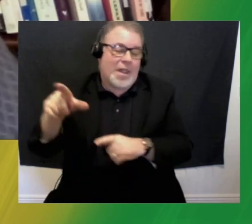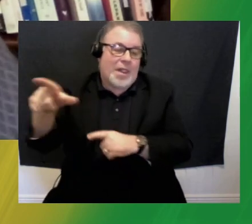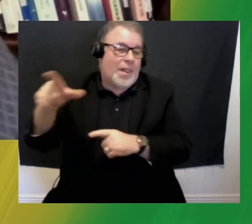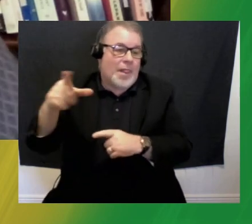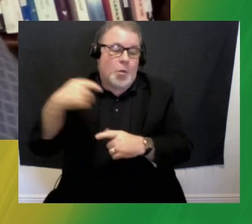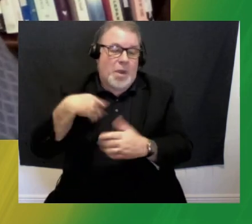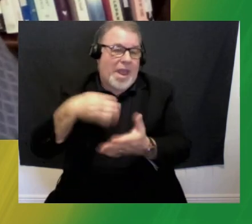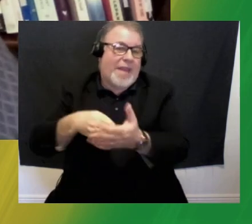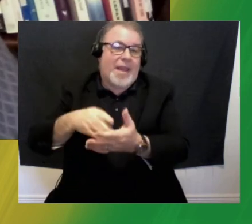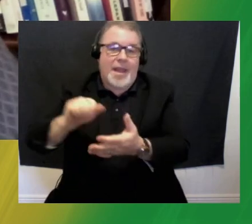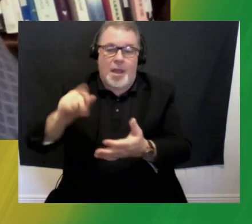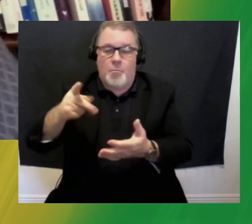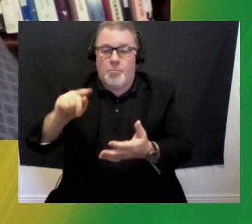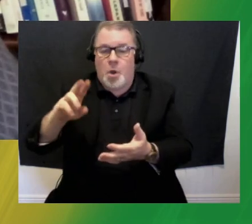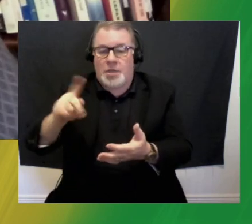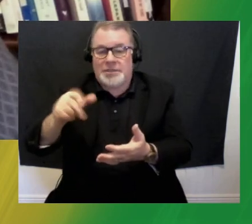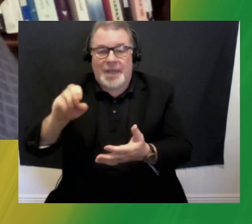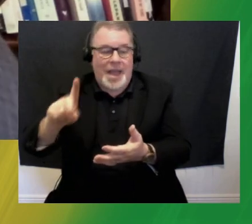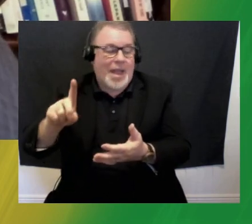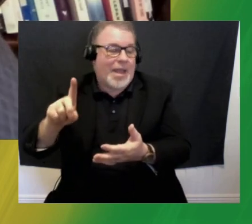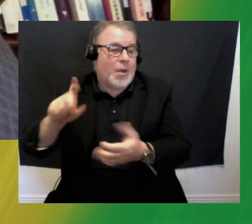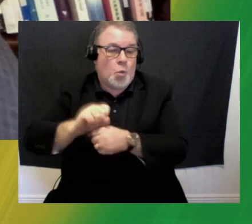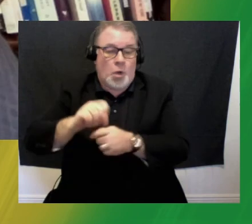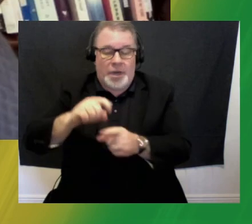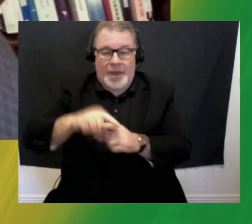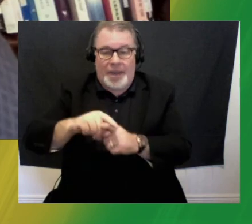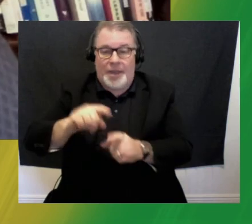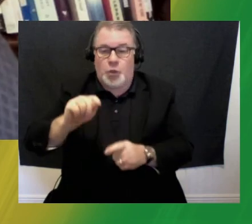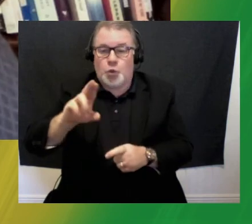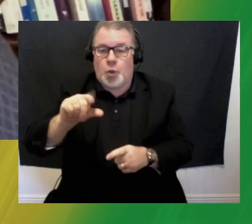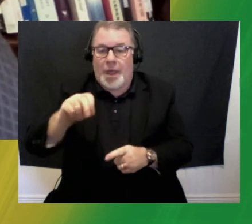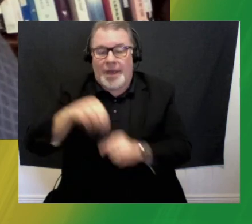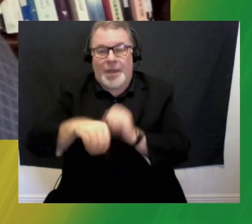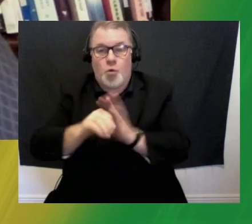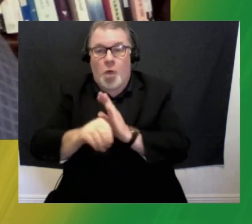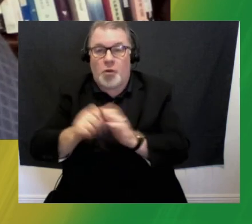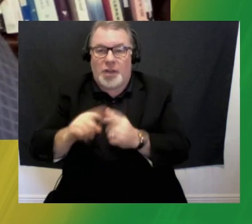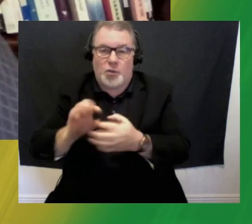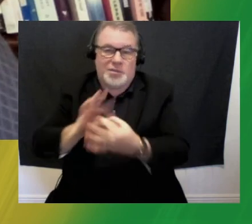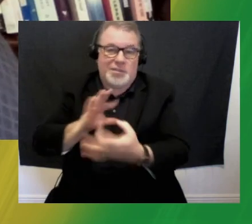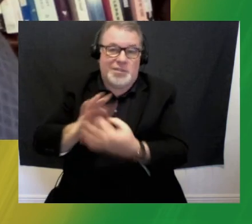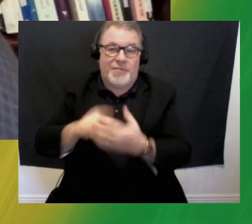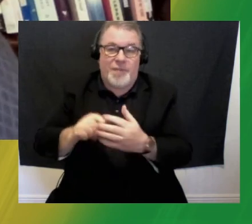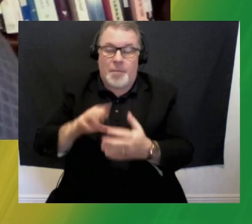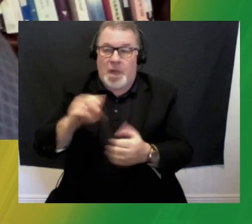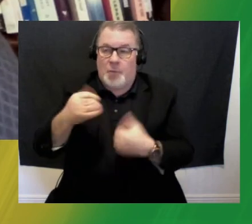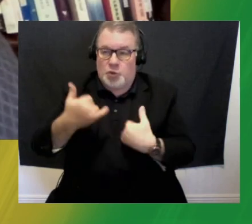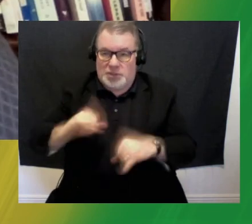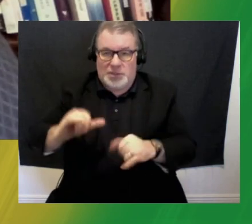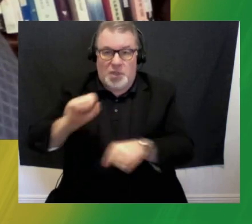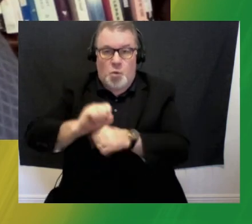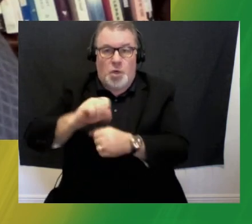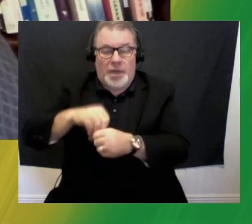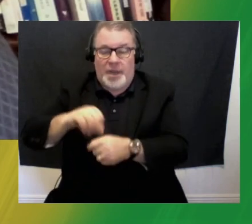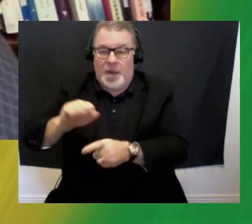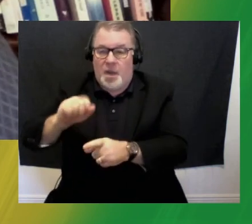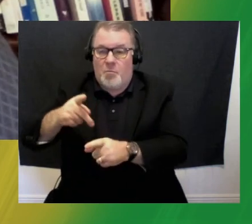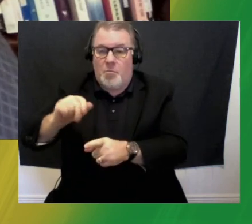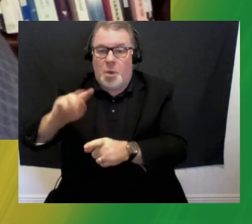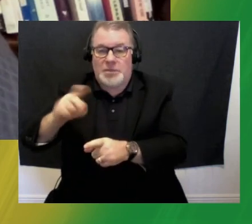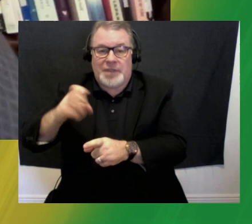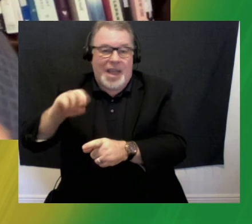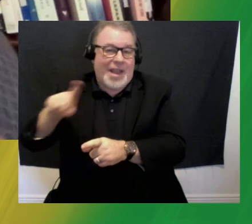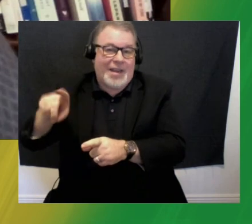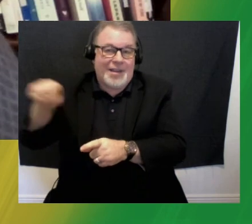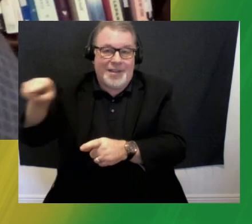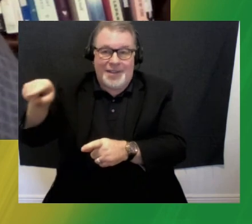anti-apartheid work at Tulane in New Orleans to get them to divest from companies that were still invested in apartheid South Africa. And